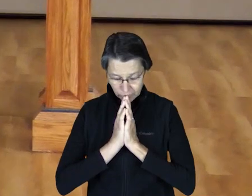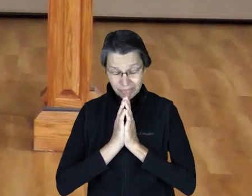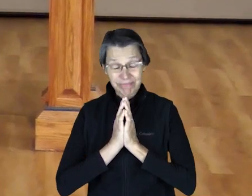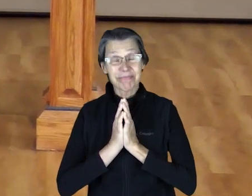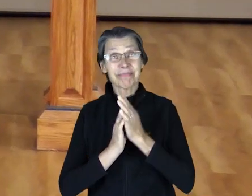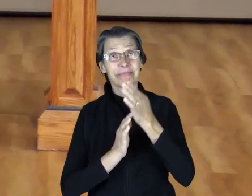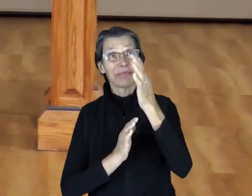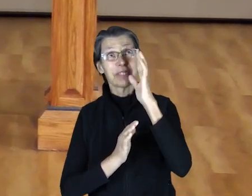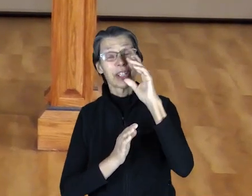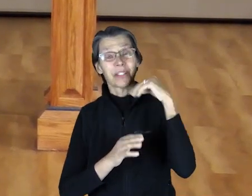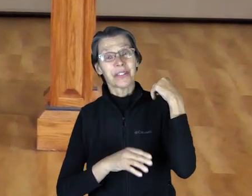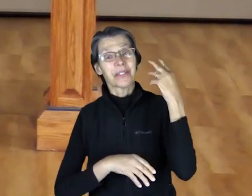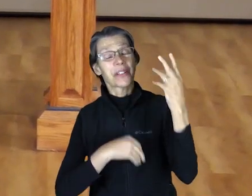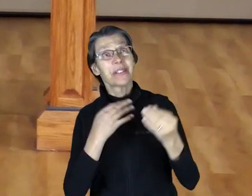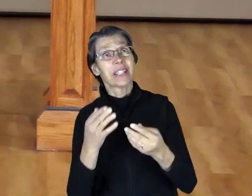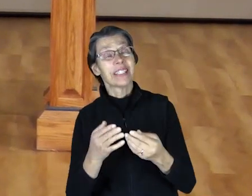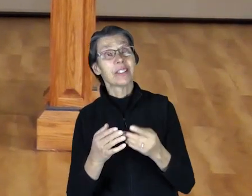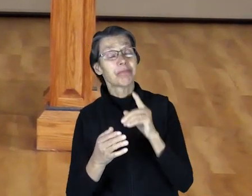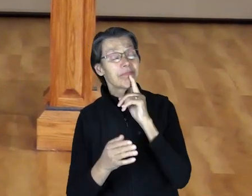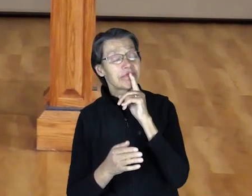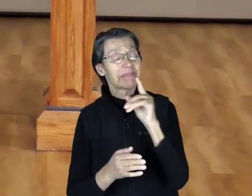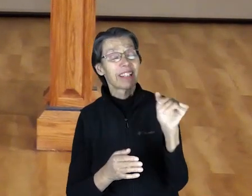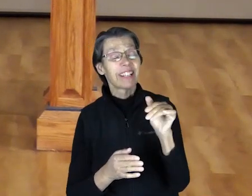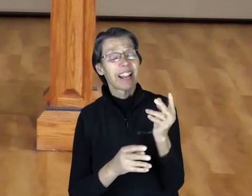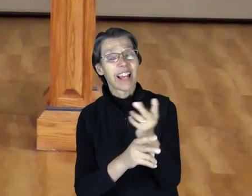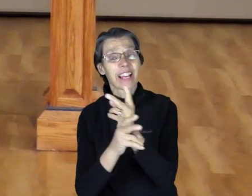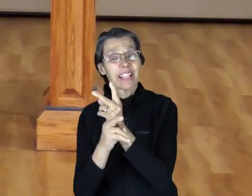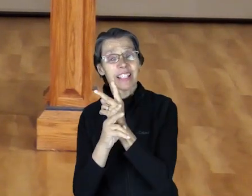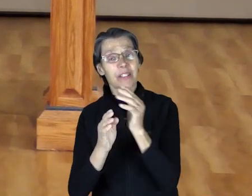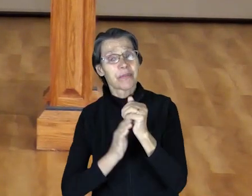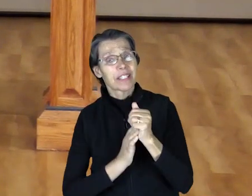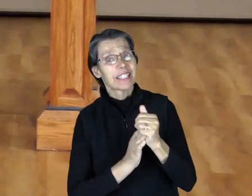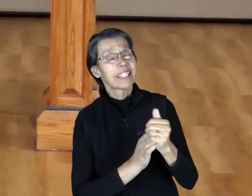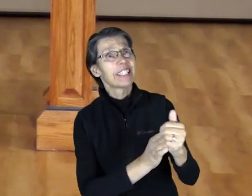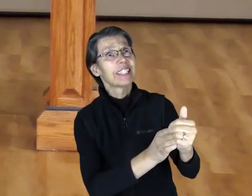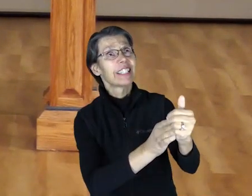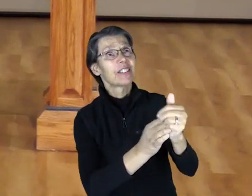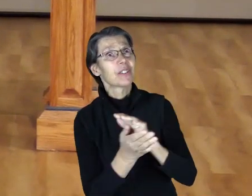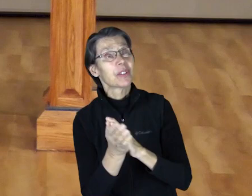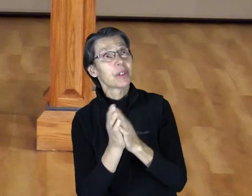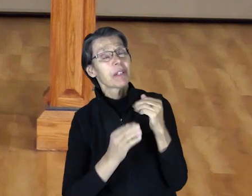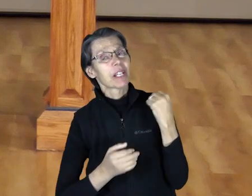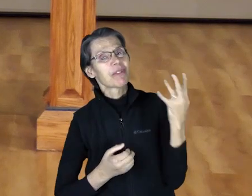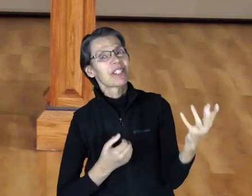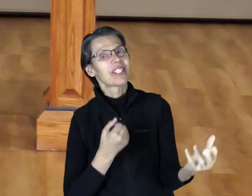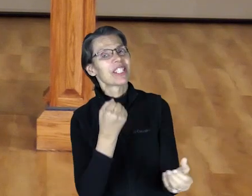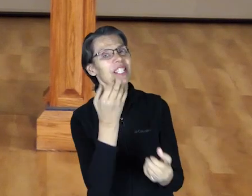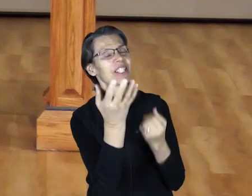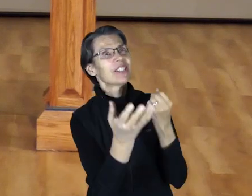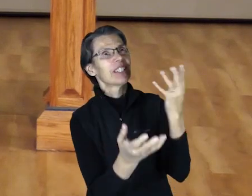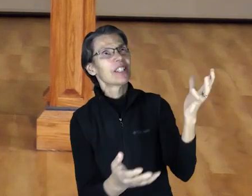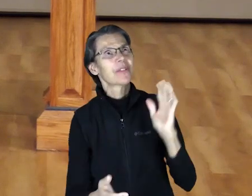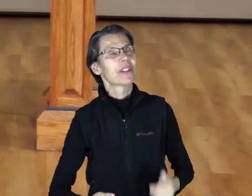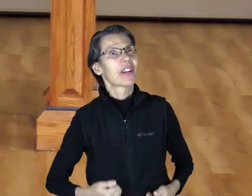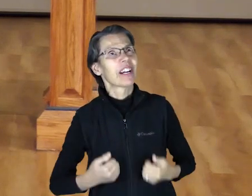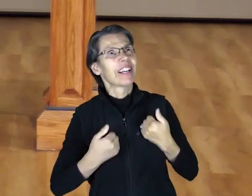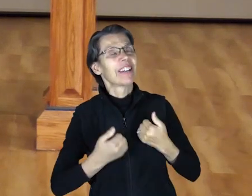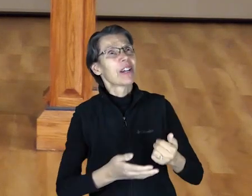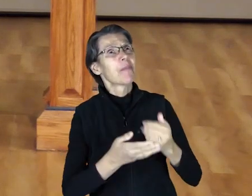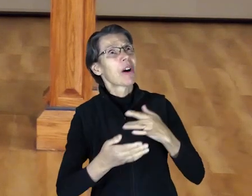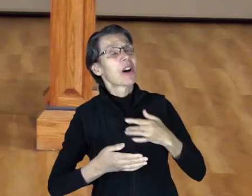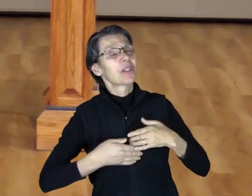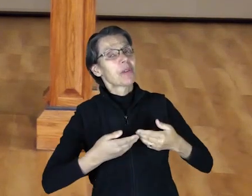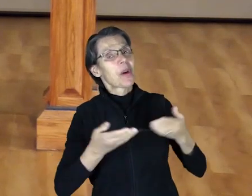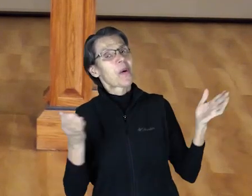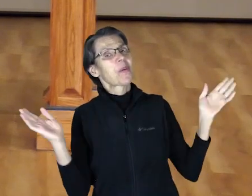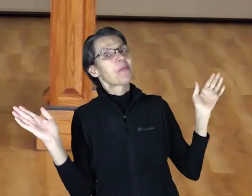Gracious God, indeed, like a shepherd, lead us. Lead us into lives of generosity. Lead us into hearts that are